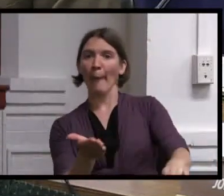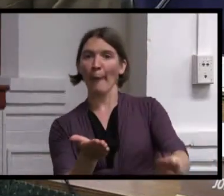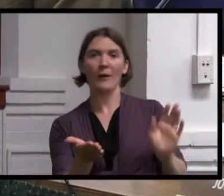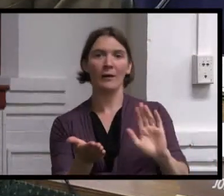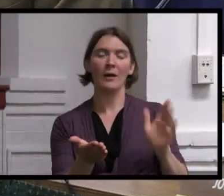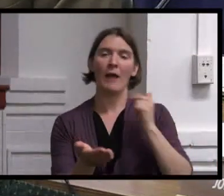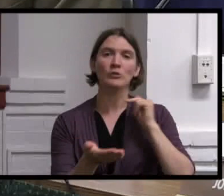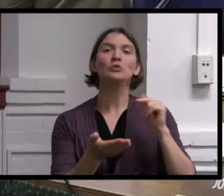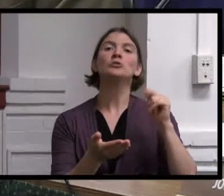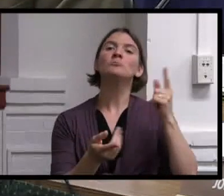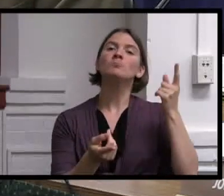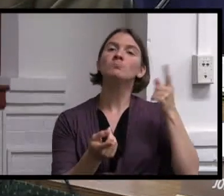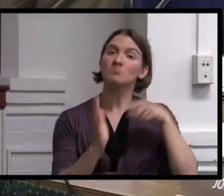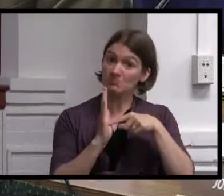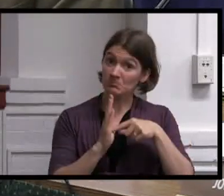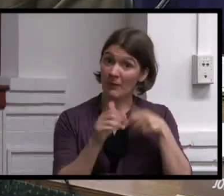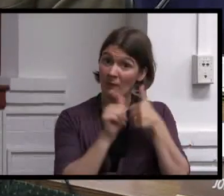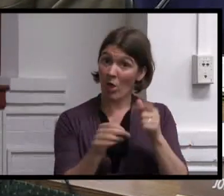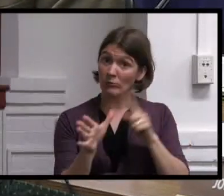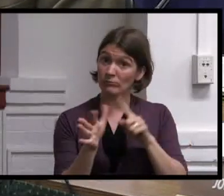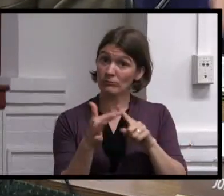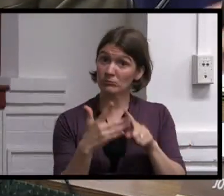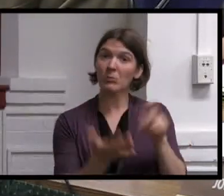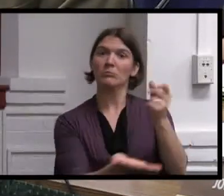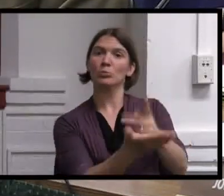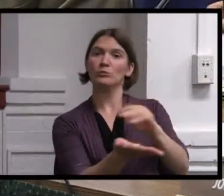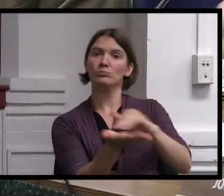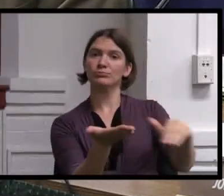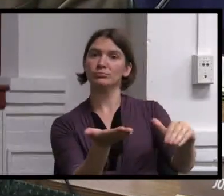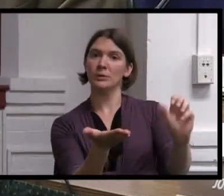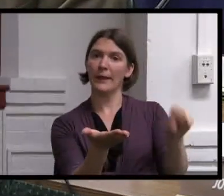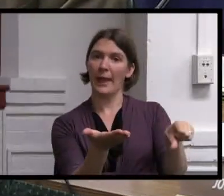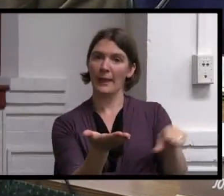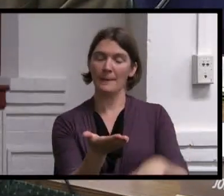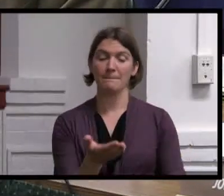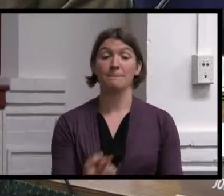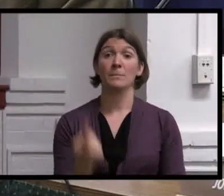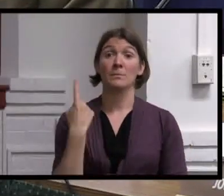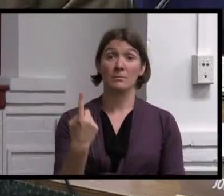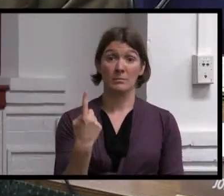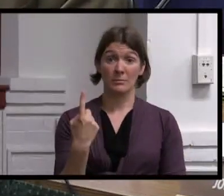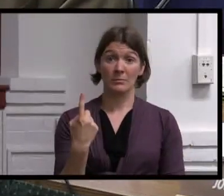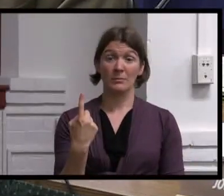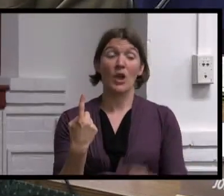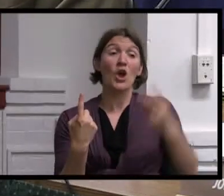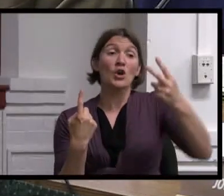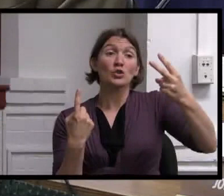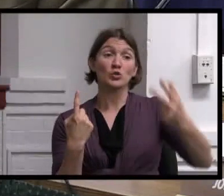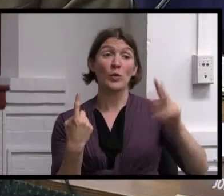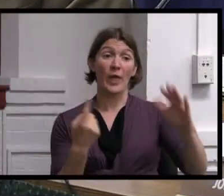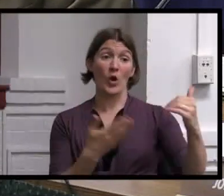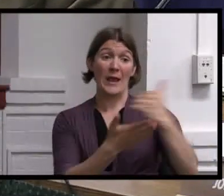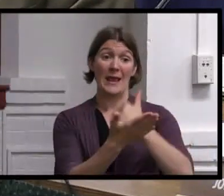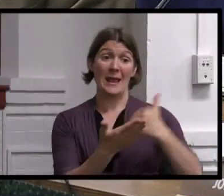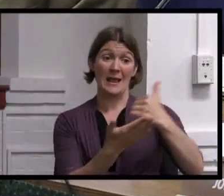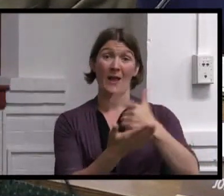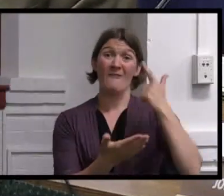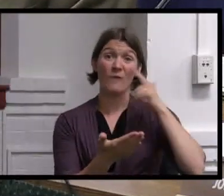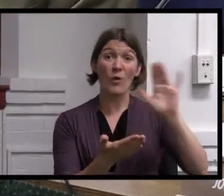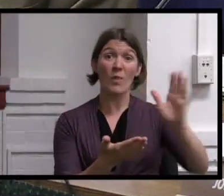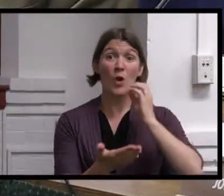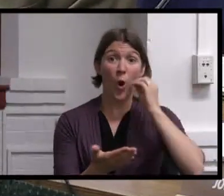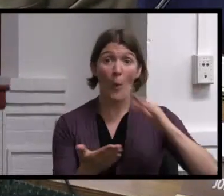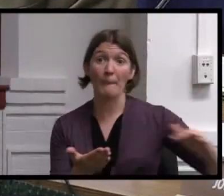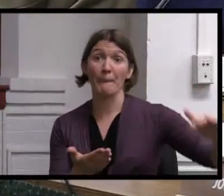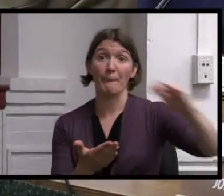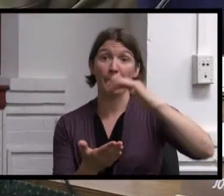the beneficiaries of the program have to follow, one of which is that at least two-thirds of the income for the household